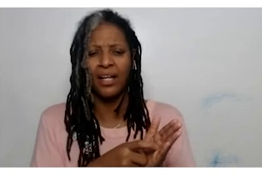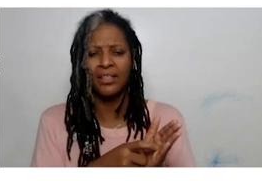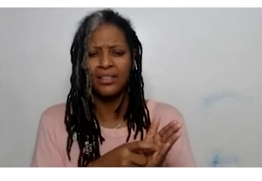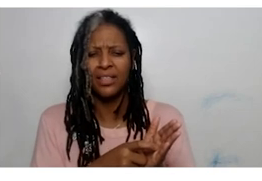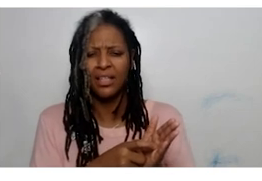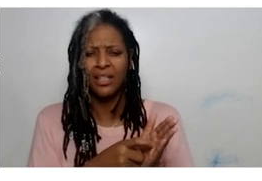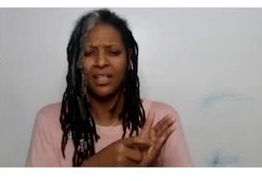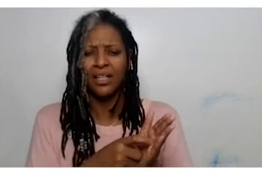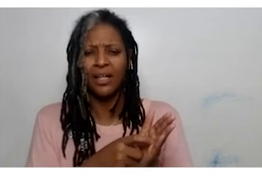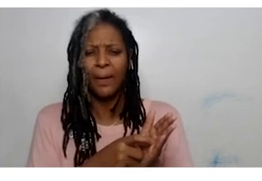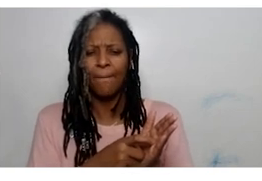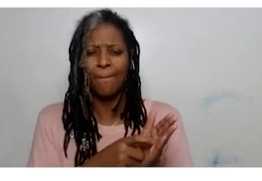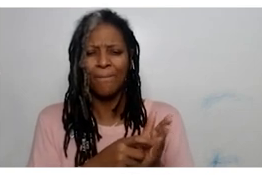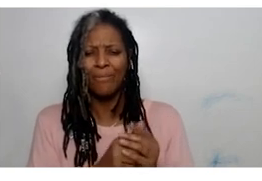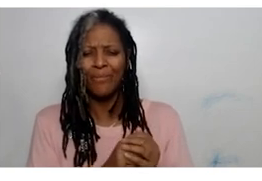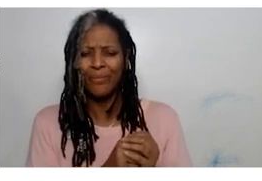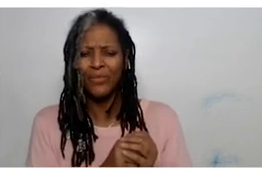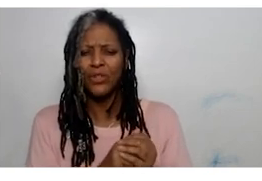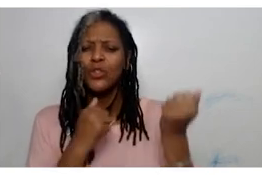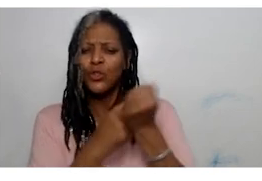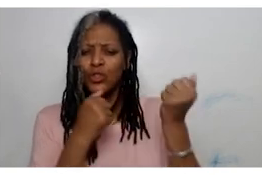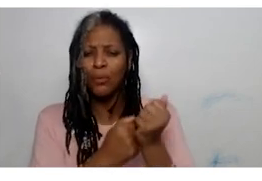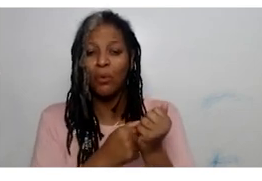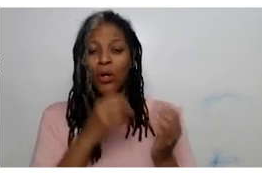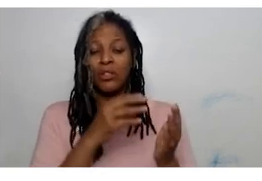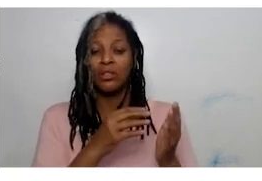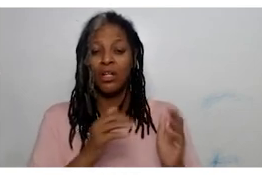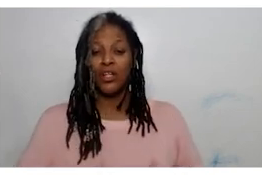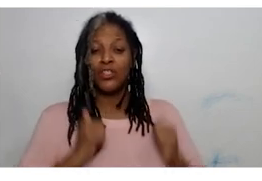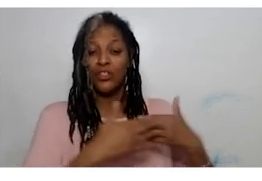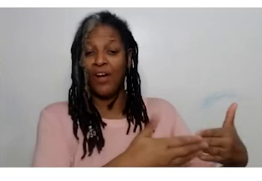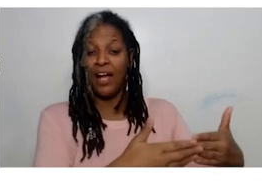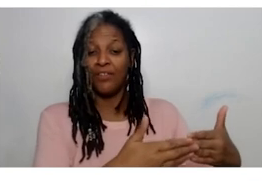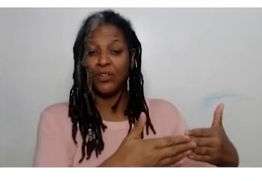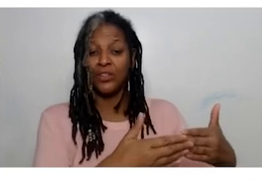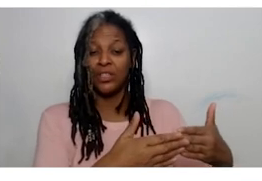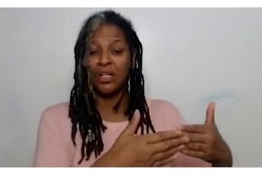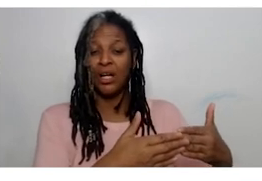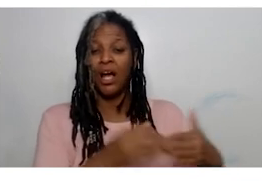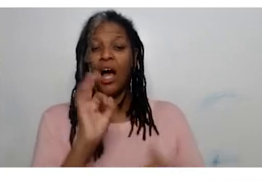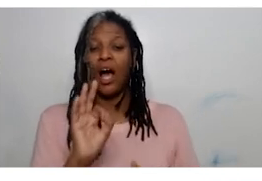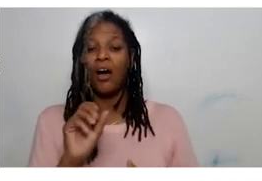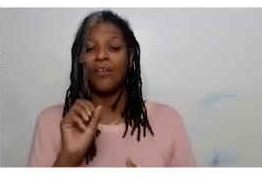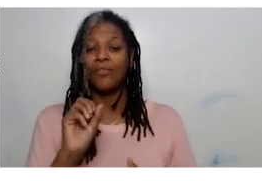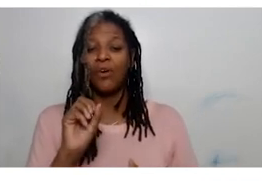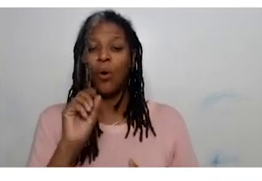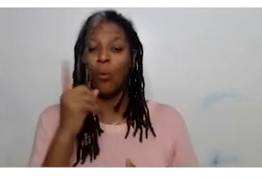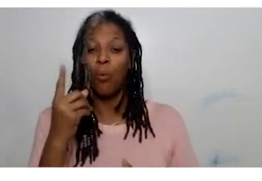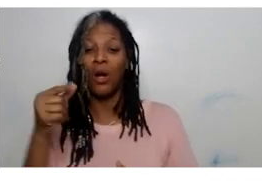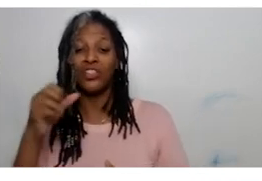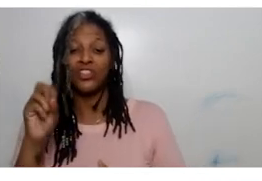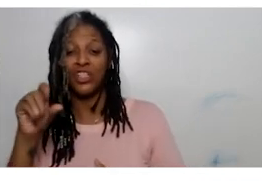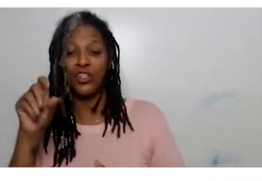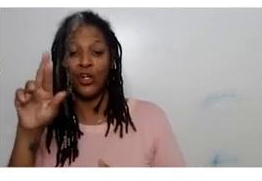identity within your agency? And where do folks who are non-binary or mask-presenting or male-presenting fall in your work? And how can your